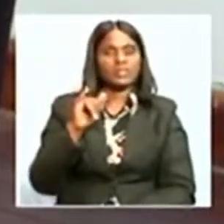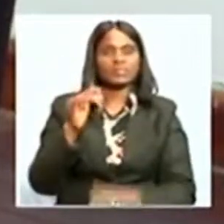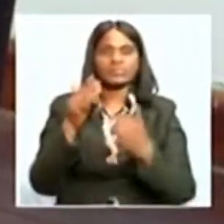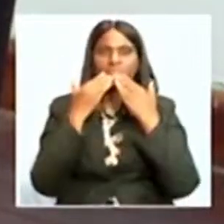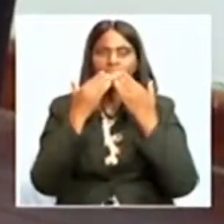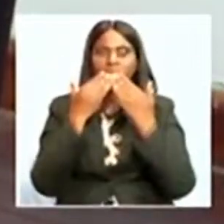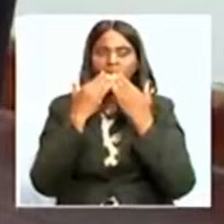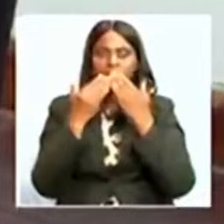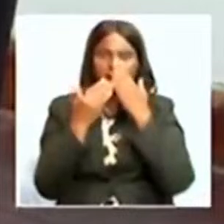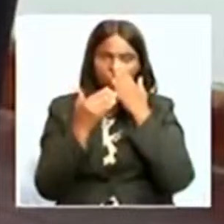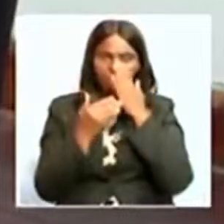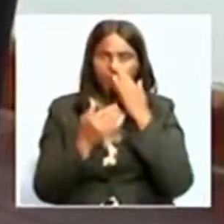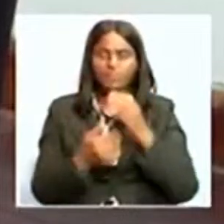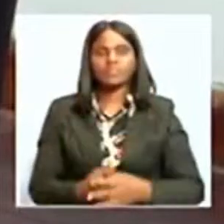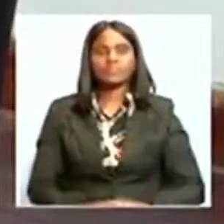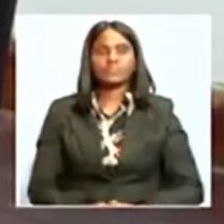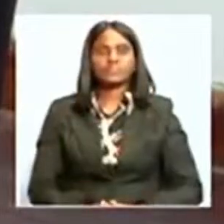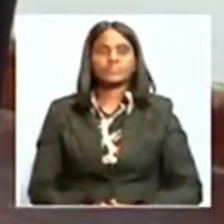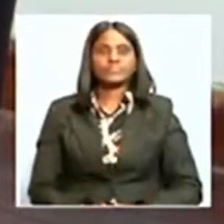you. Thank you.